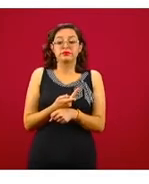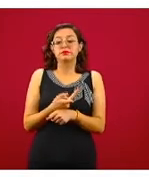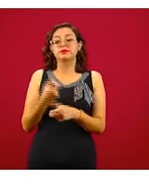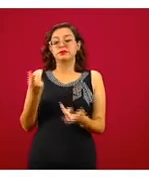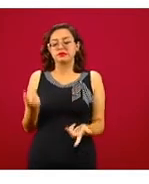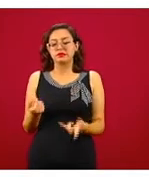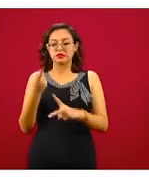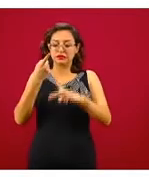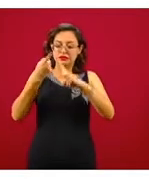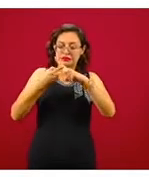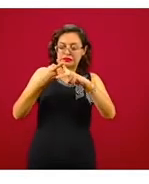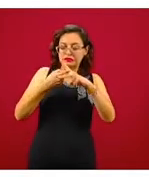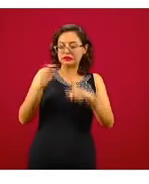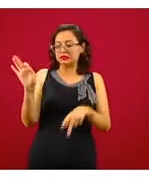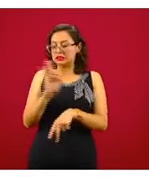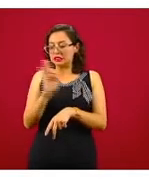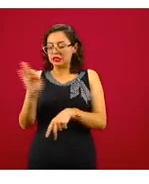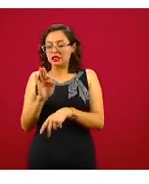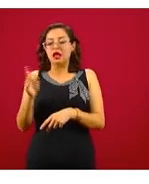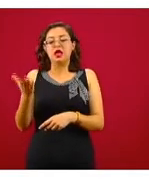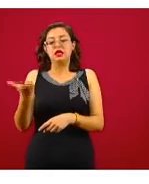age group.